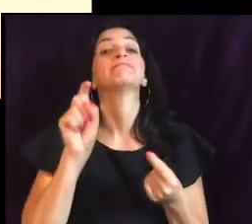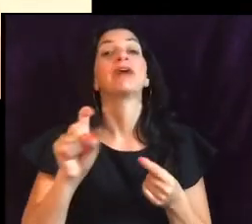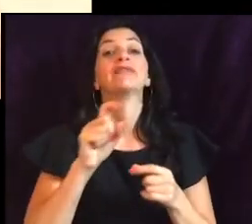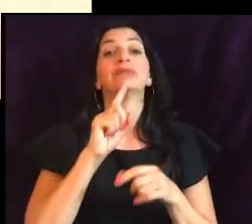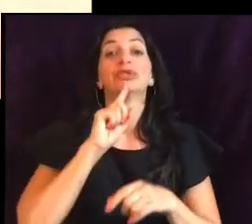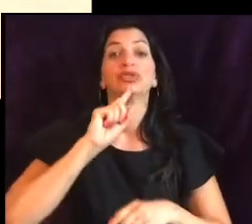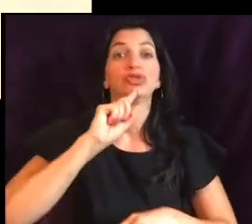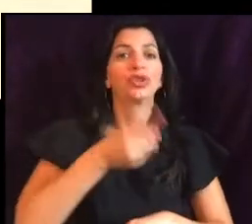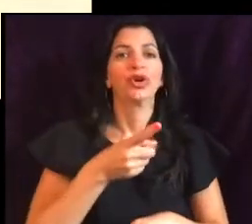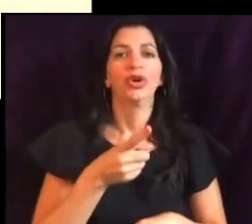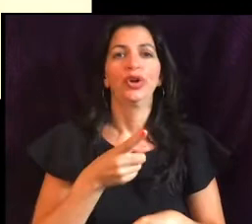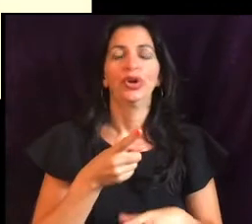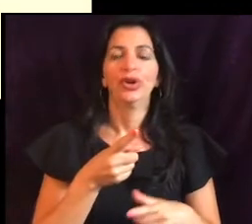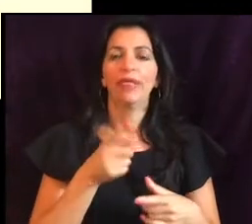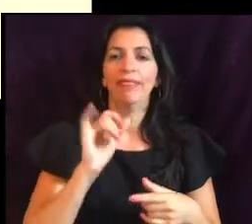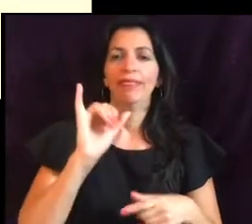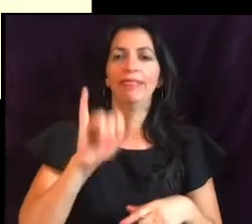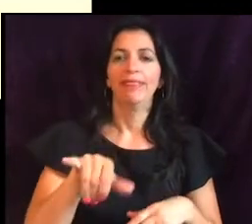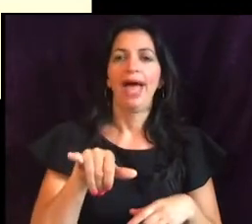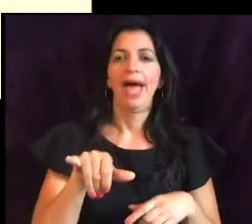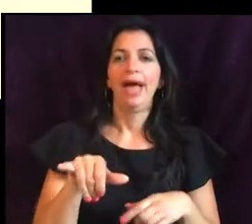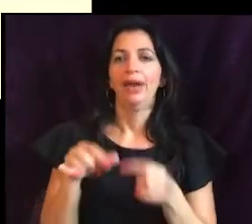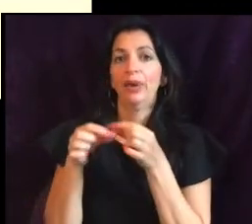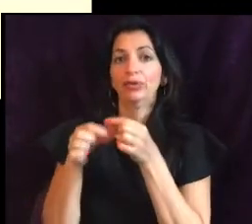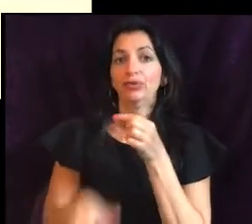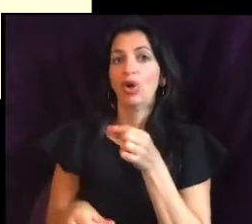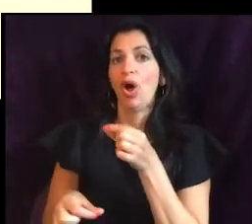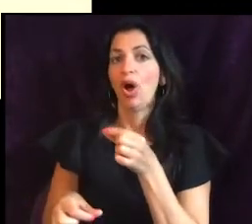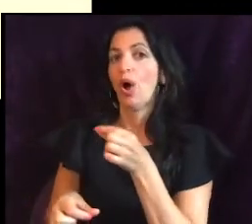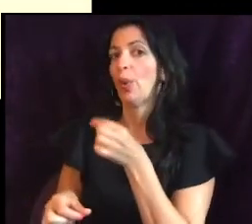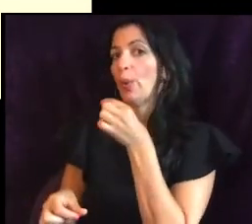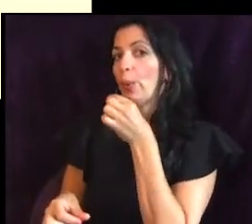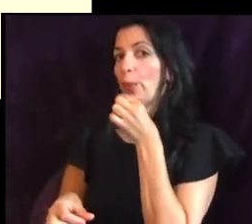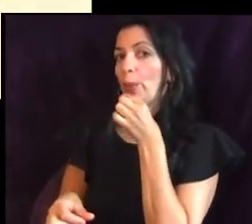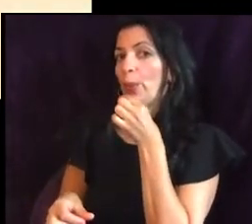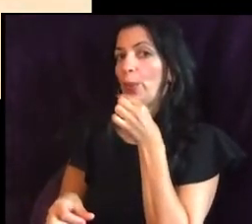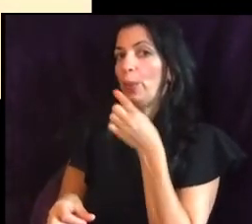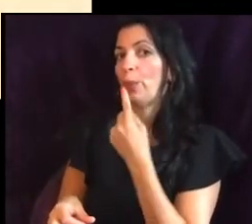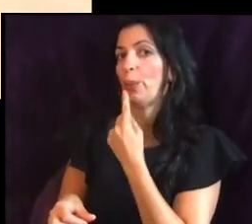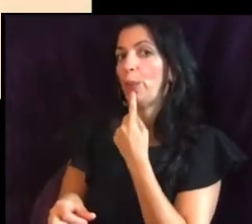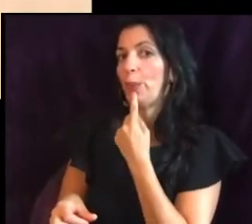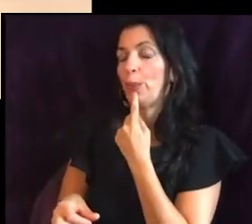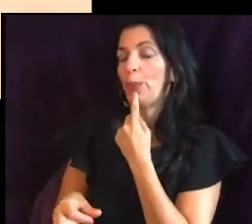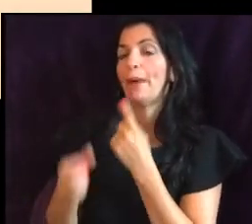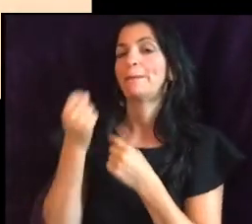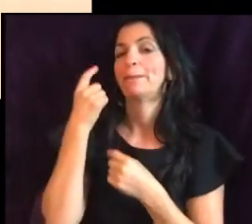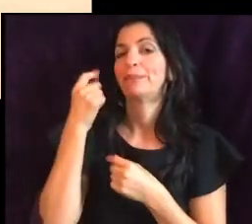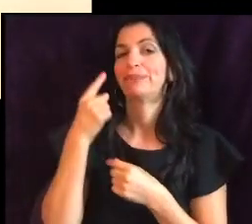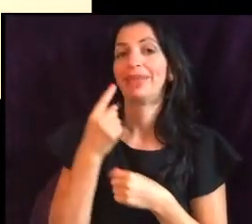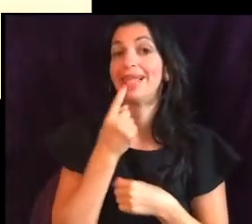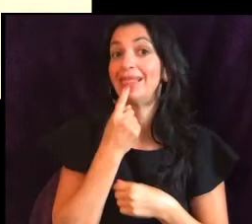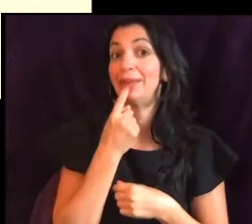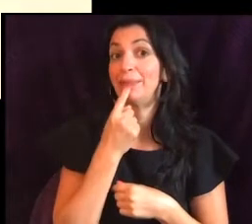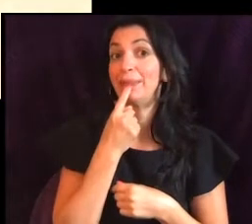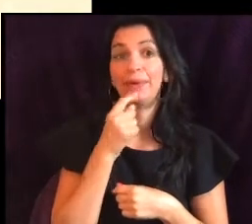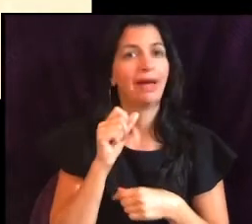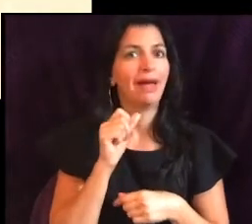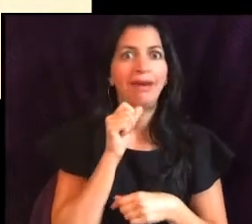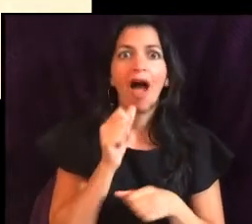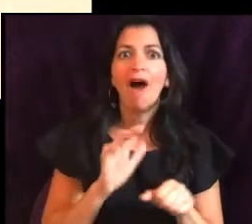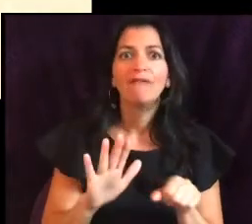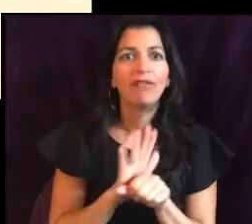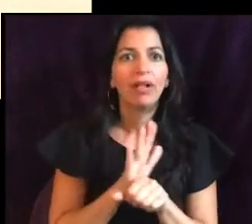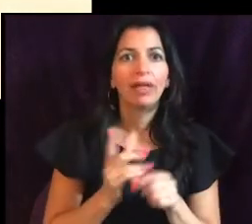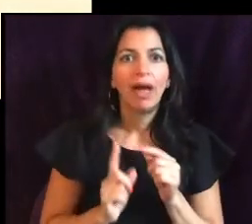that the straw is pressed against half part of your lip. Not all the way up, not all the